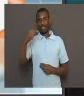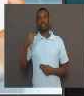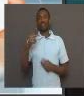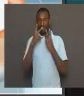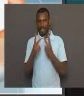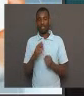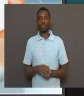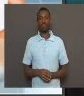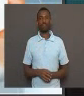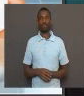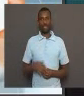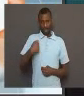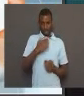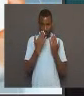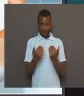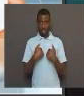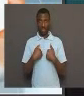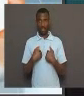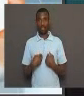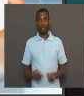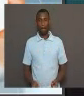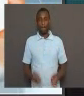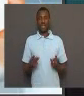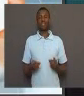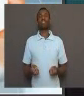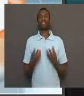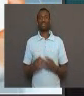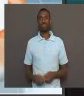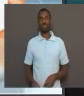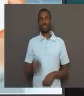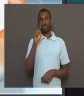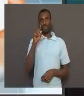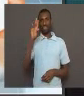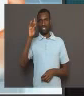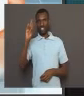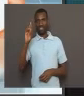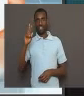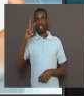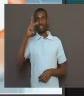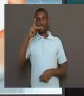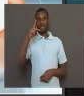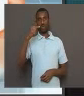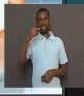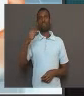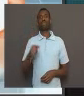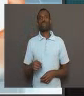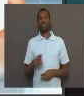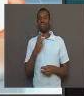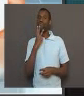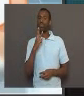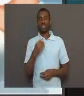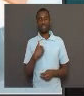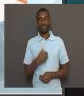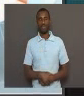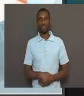We have a mass of 0.7 kilograms of water. Then the